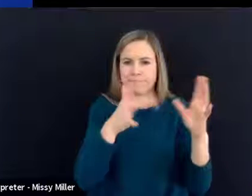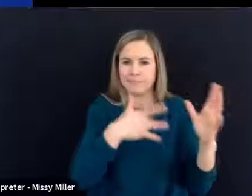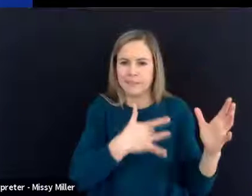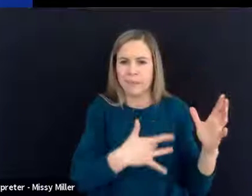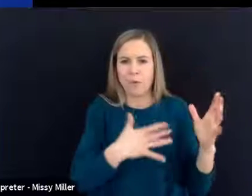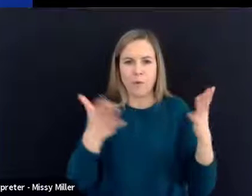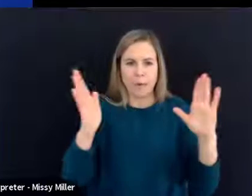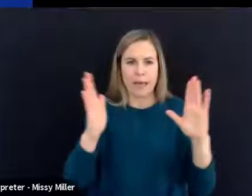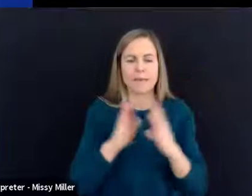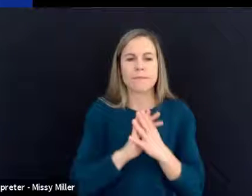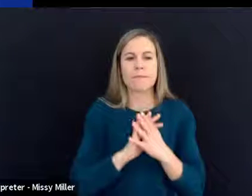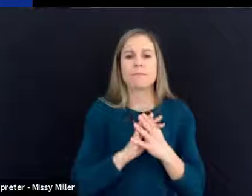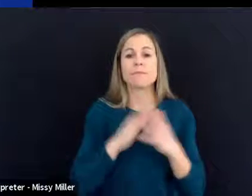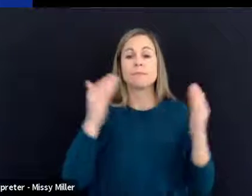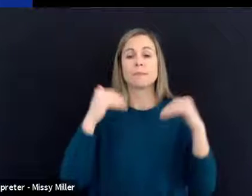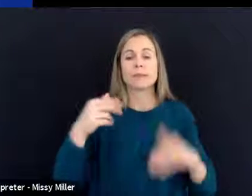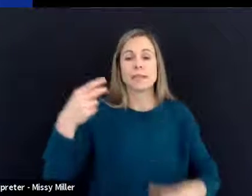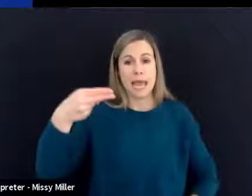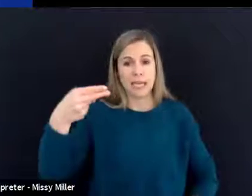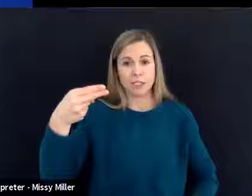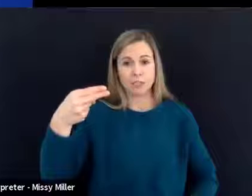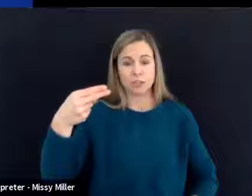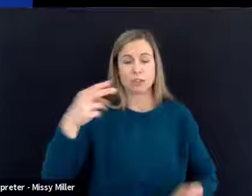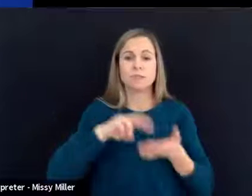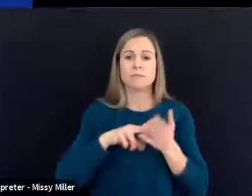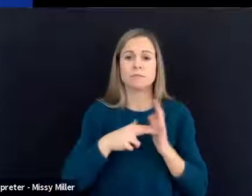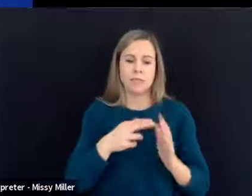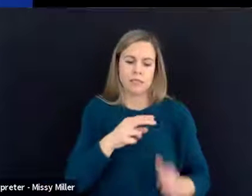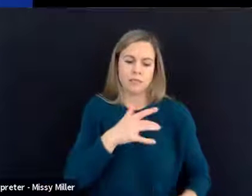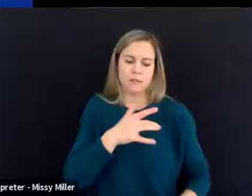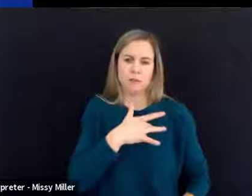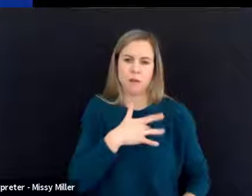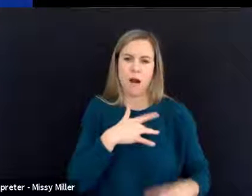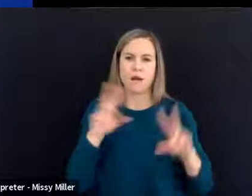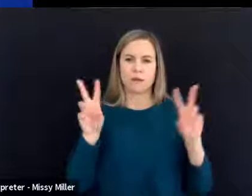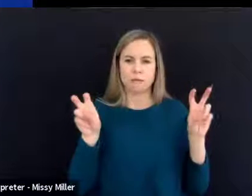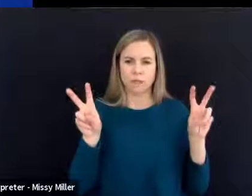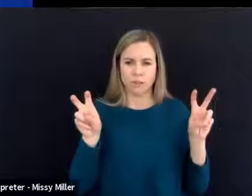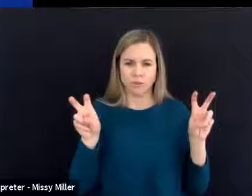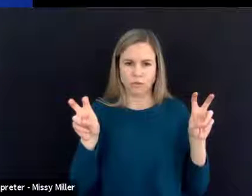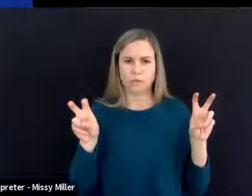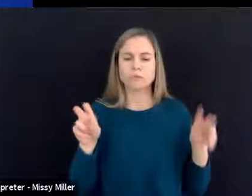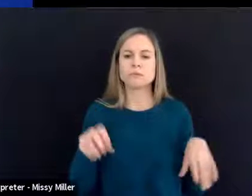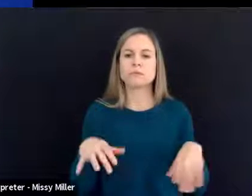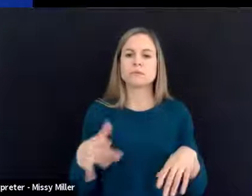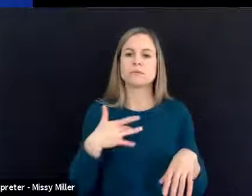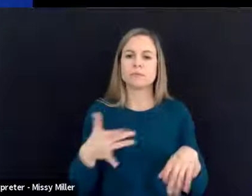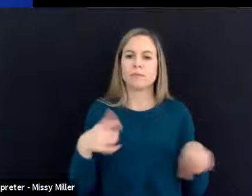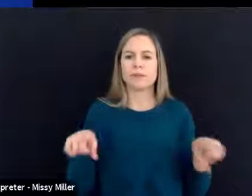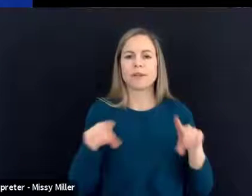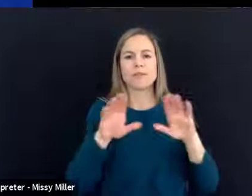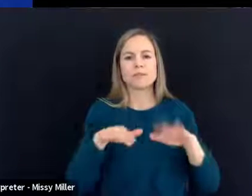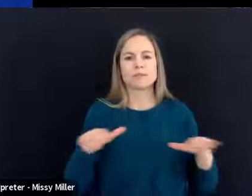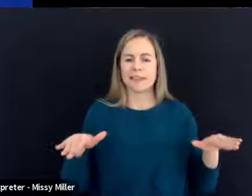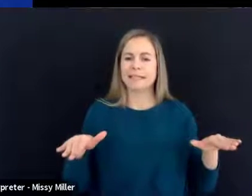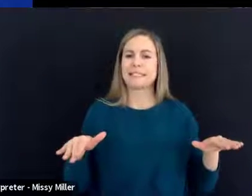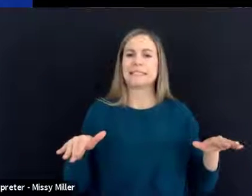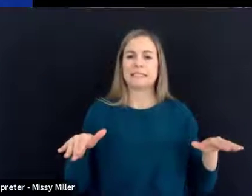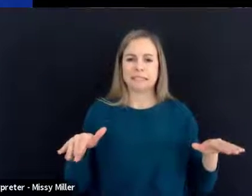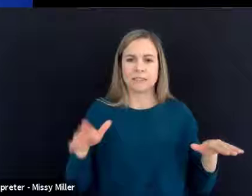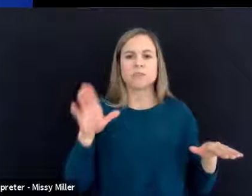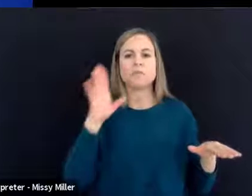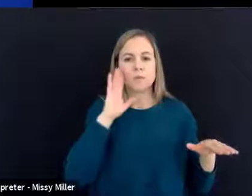included. The H stands for heart issues, because typically kiddos with charge have to have heart surgery. It's